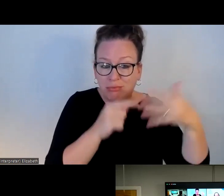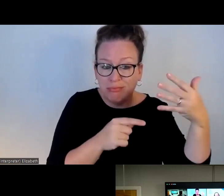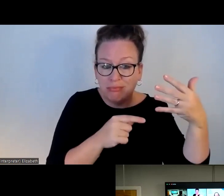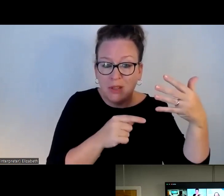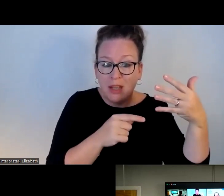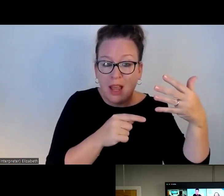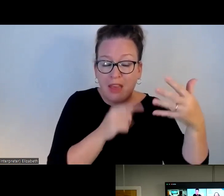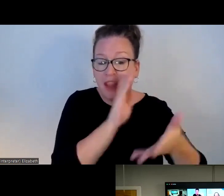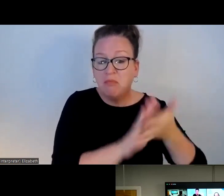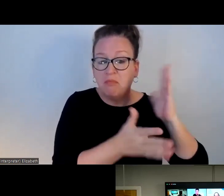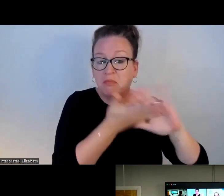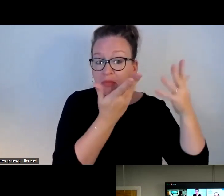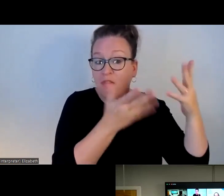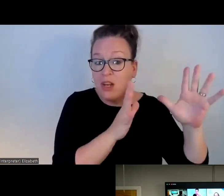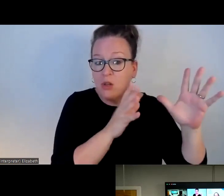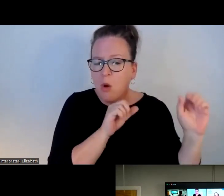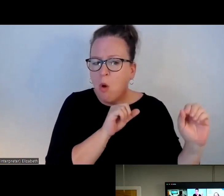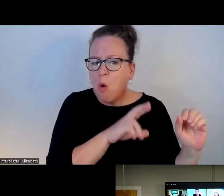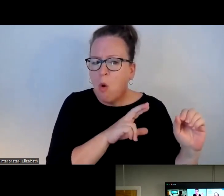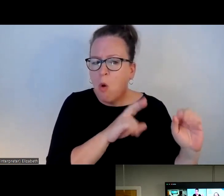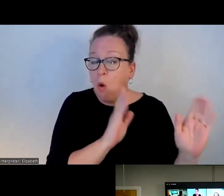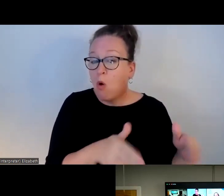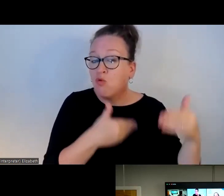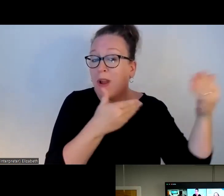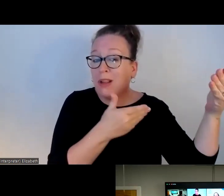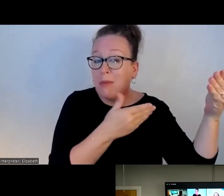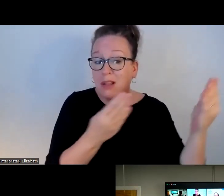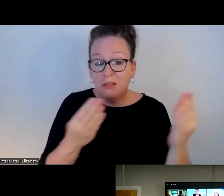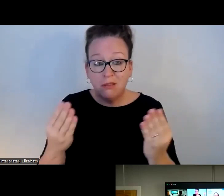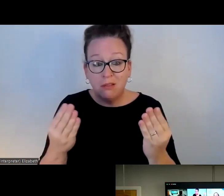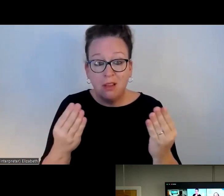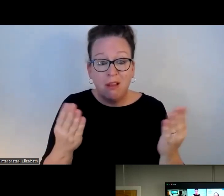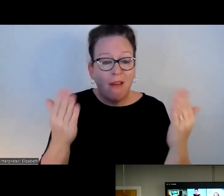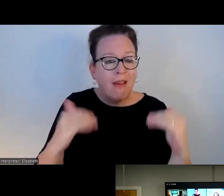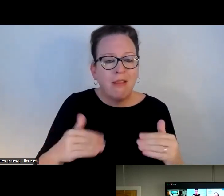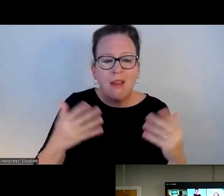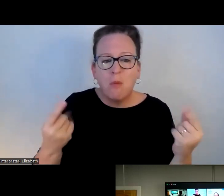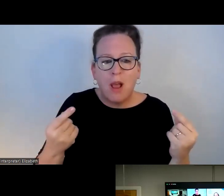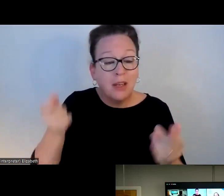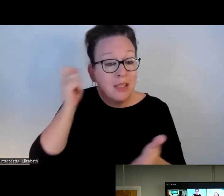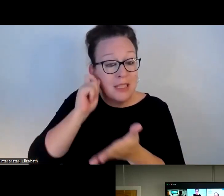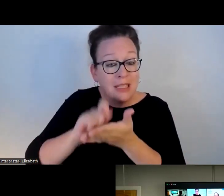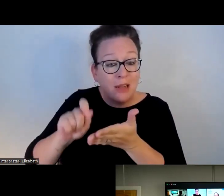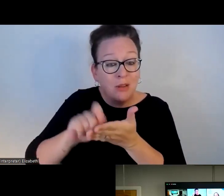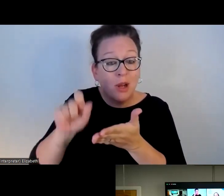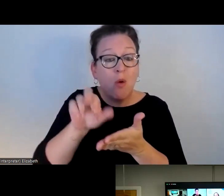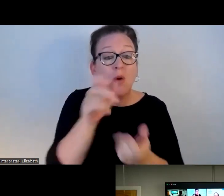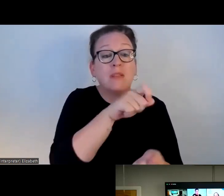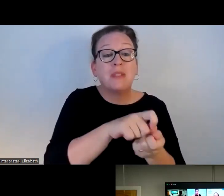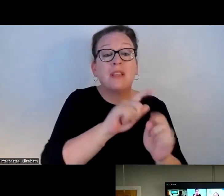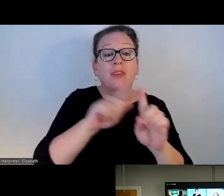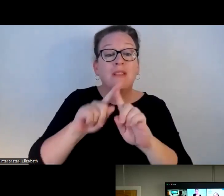ends there, or is there an expectation for the secretary or specific agencies to